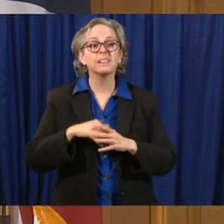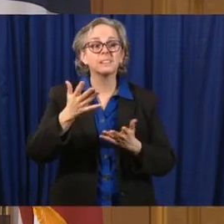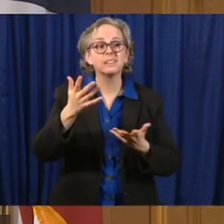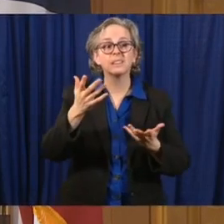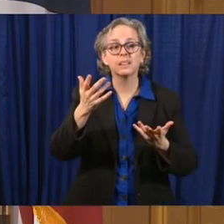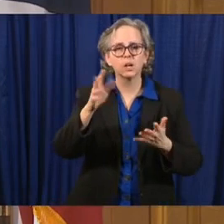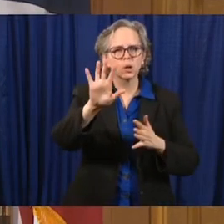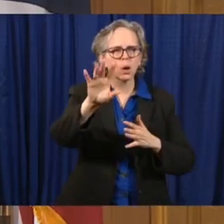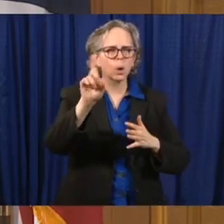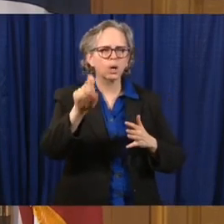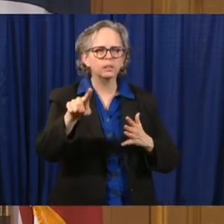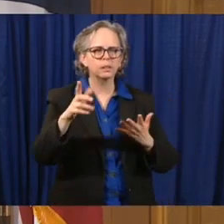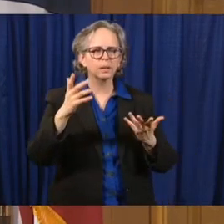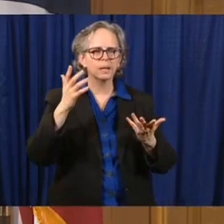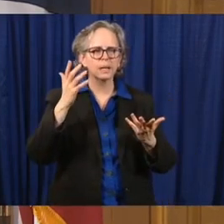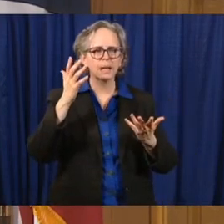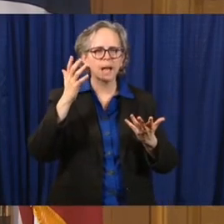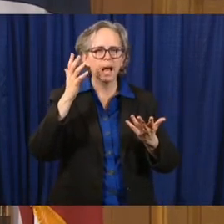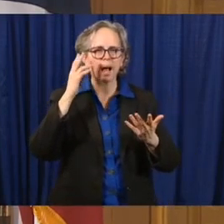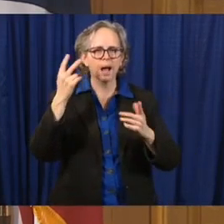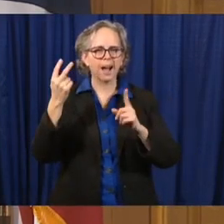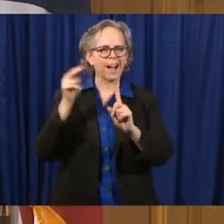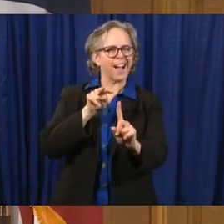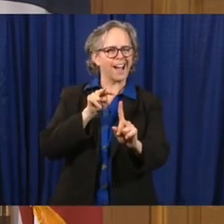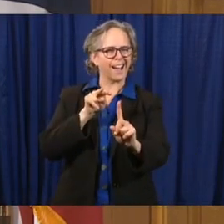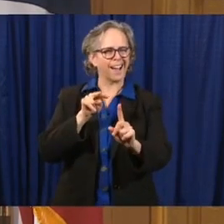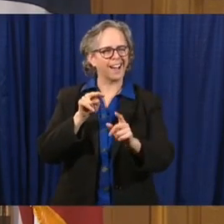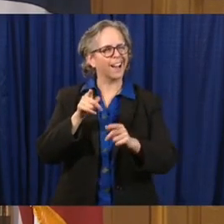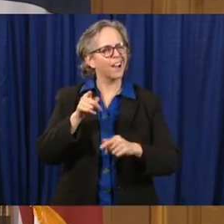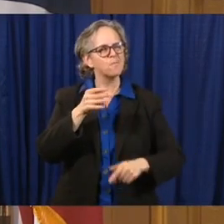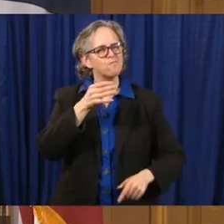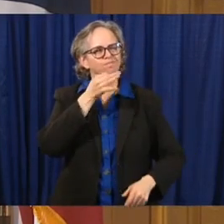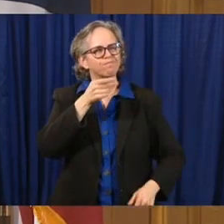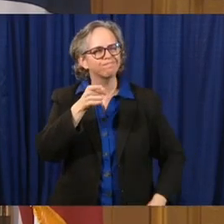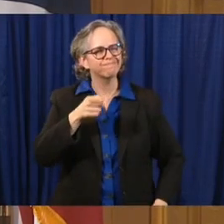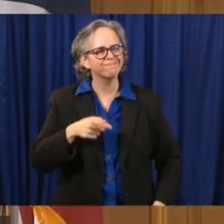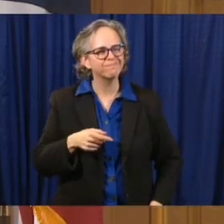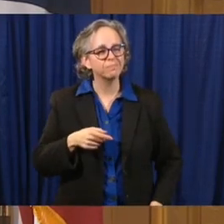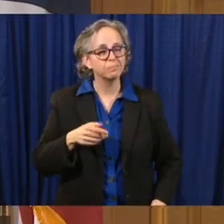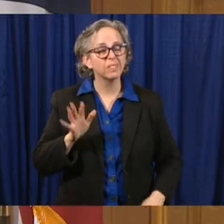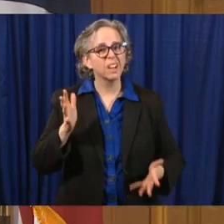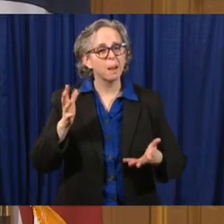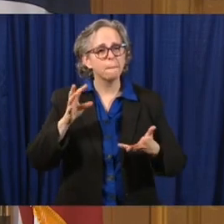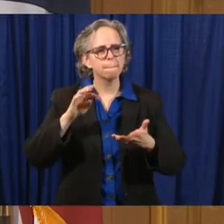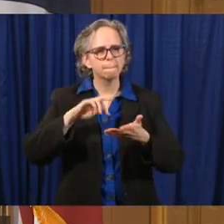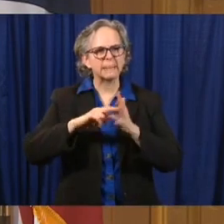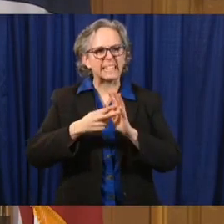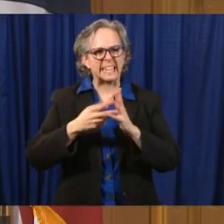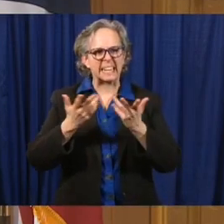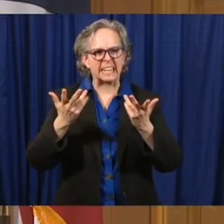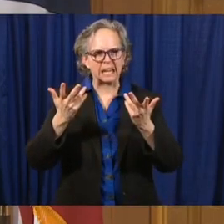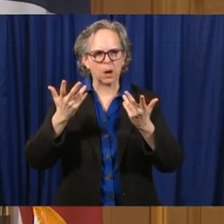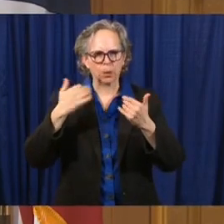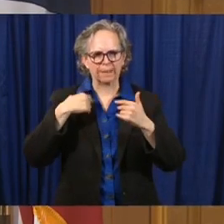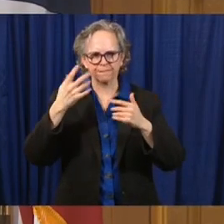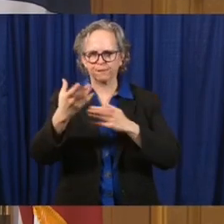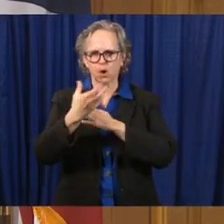And are there other ways of dealing with people who are in prison? And so that is